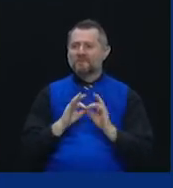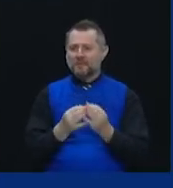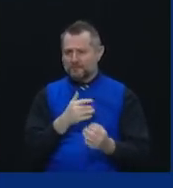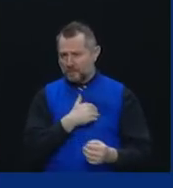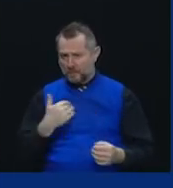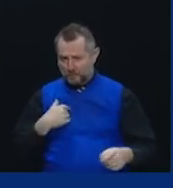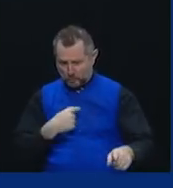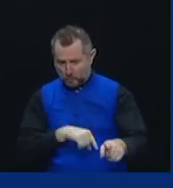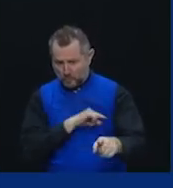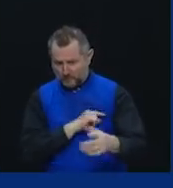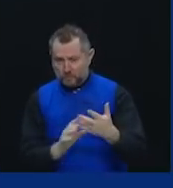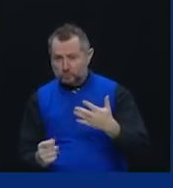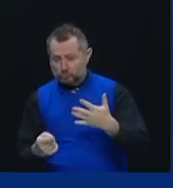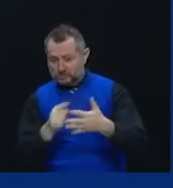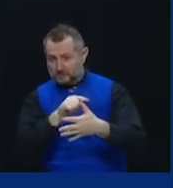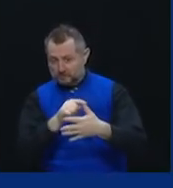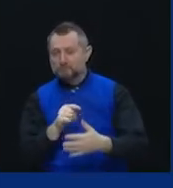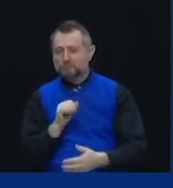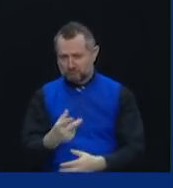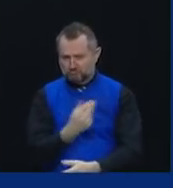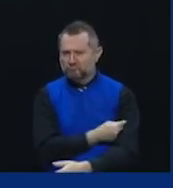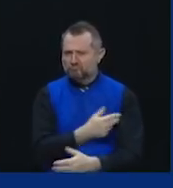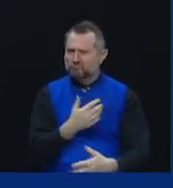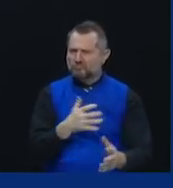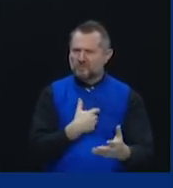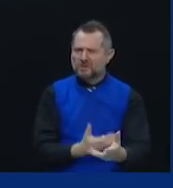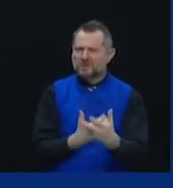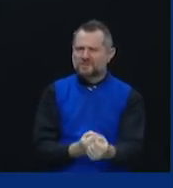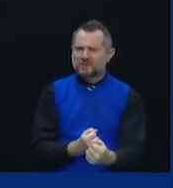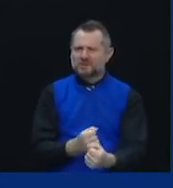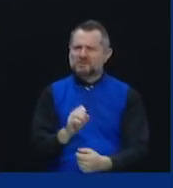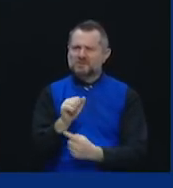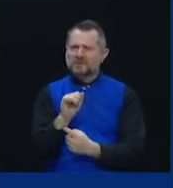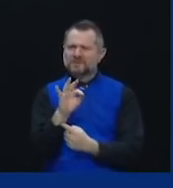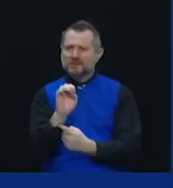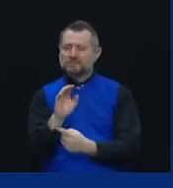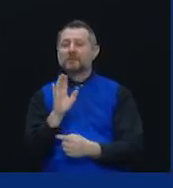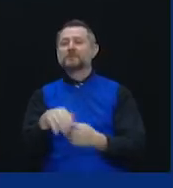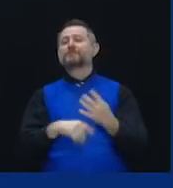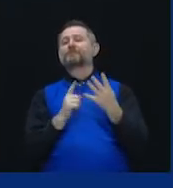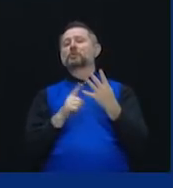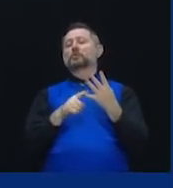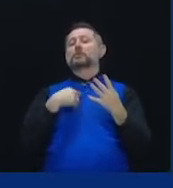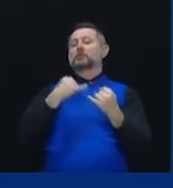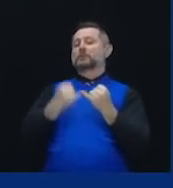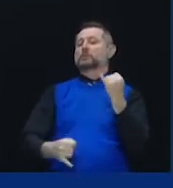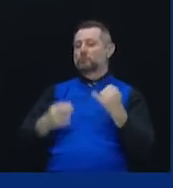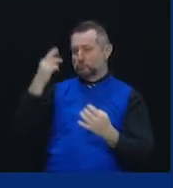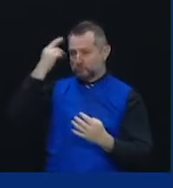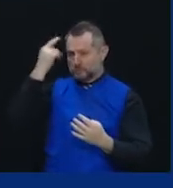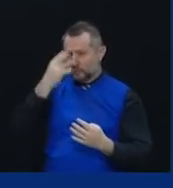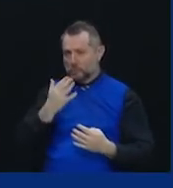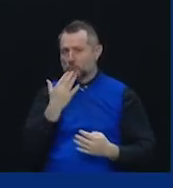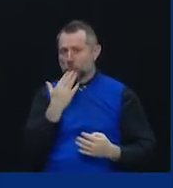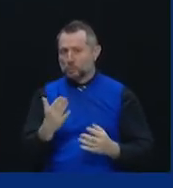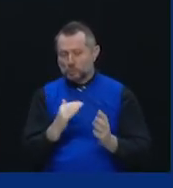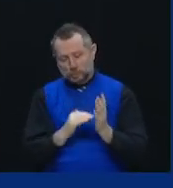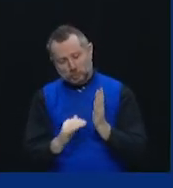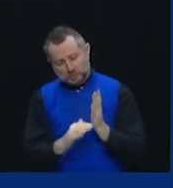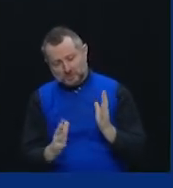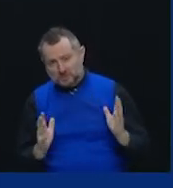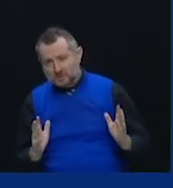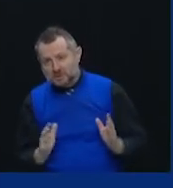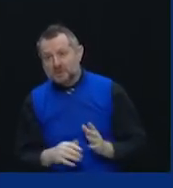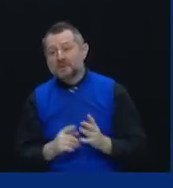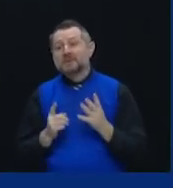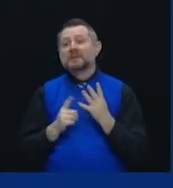safe. And then the last excuse, which was a good one, was I'm not